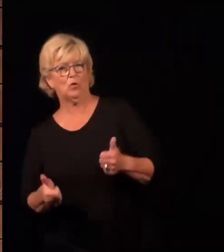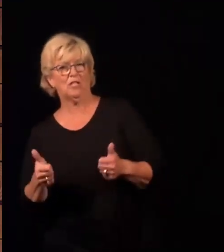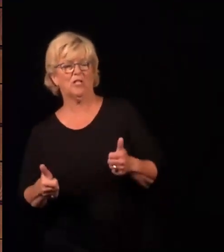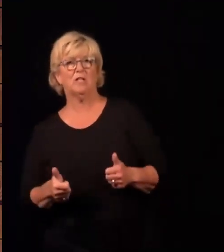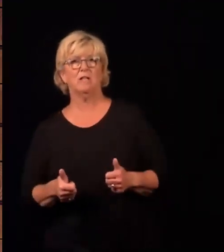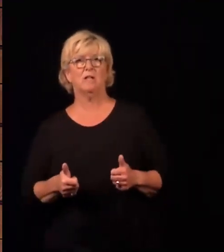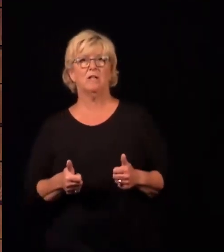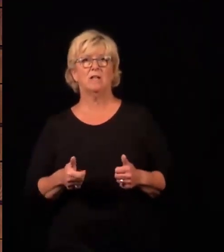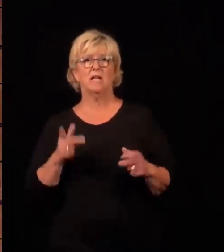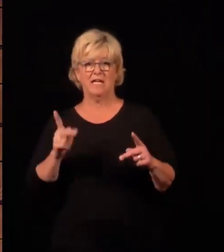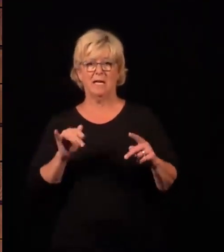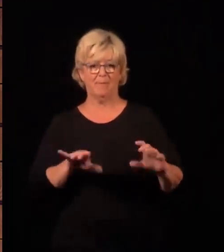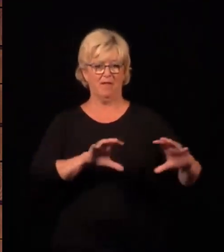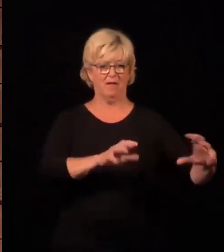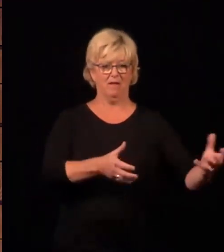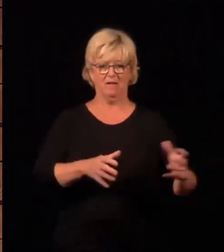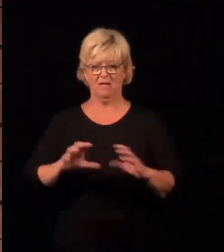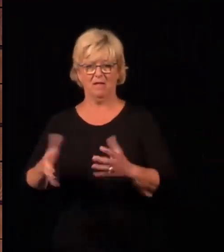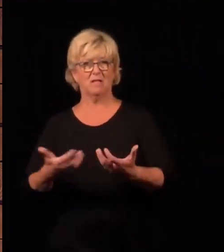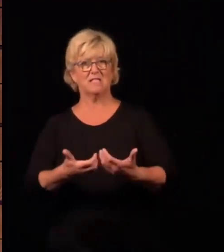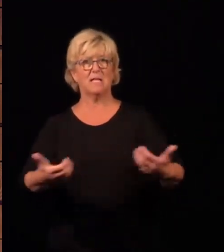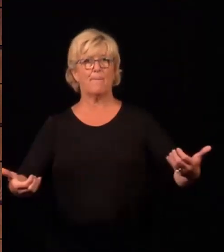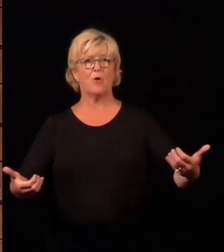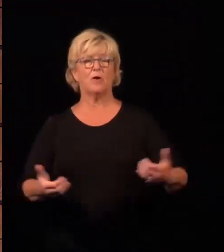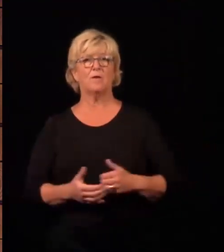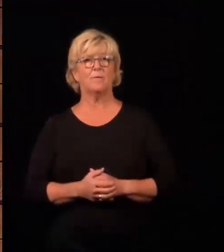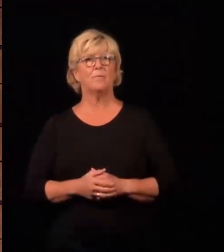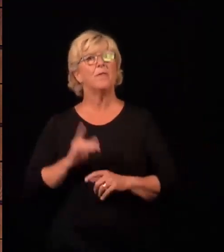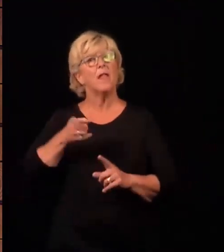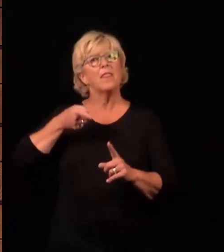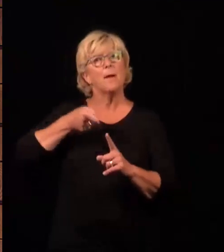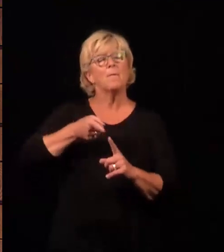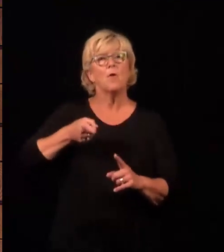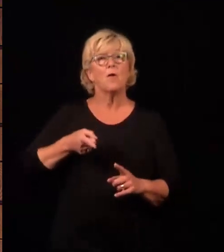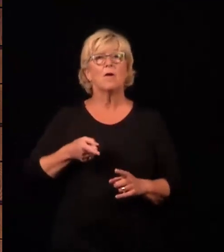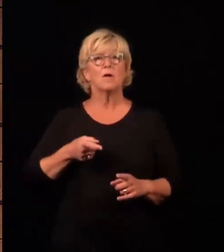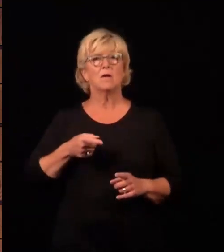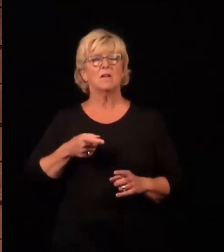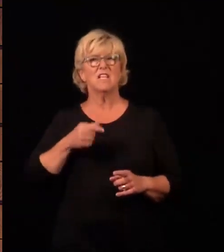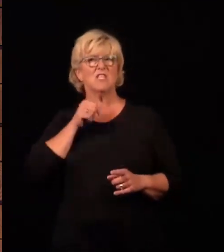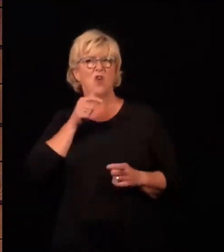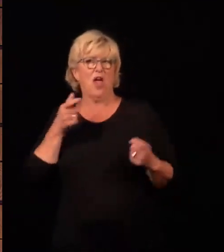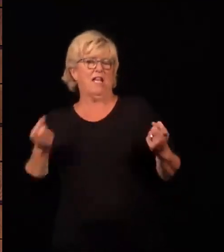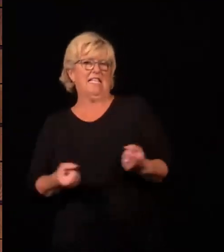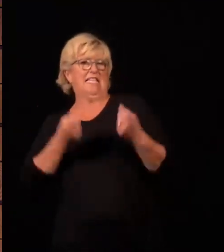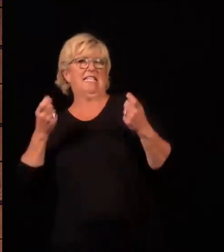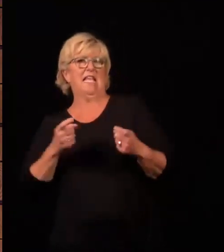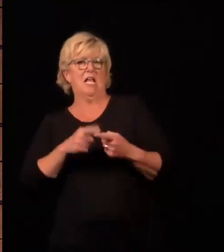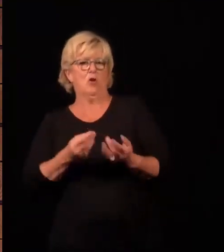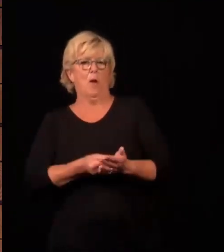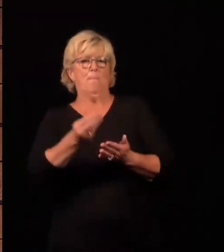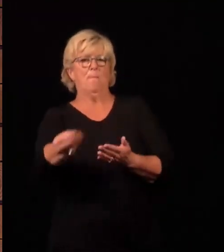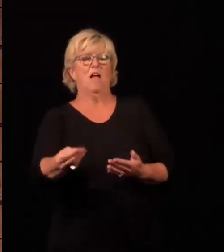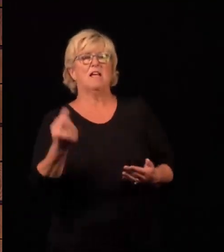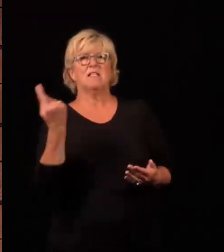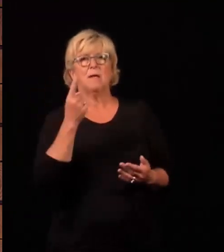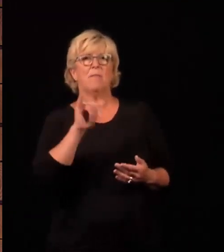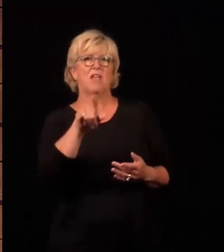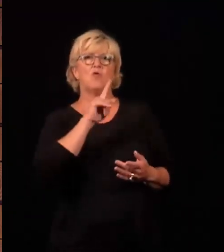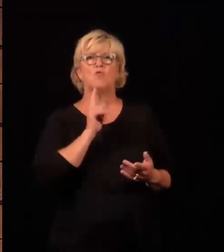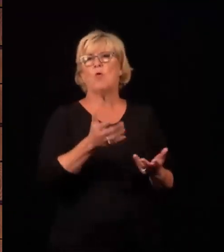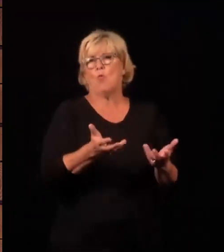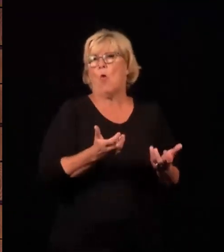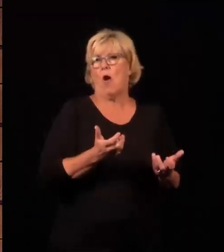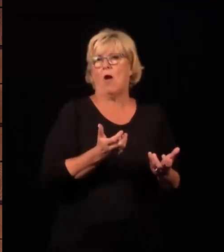Let's keep these categories straight. Here's the point. It is not a sin for you to buy something that you